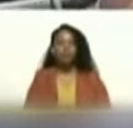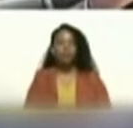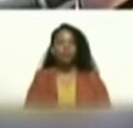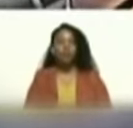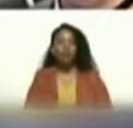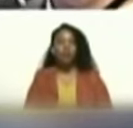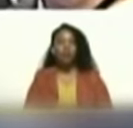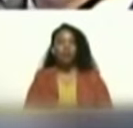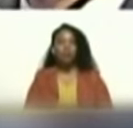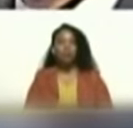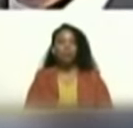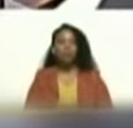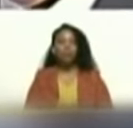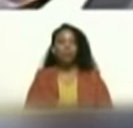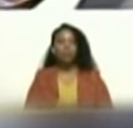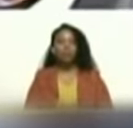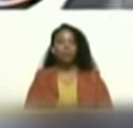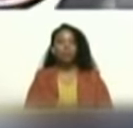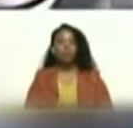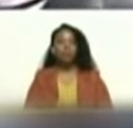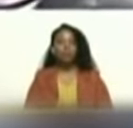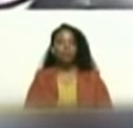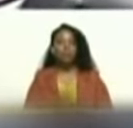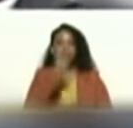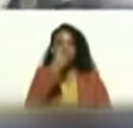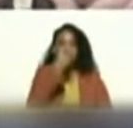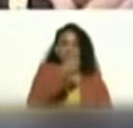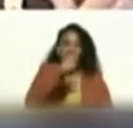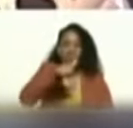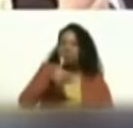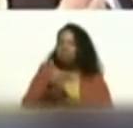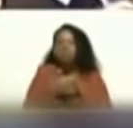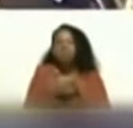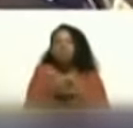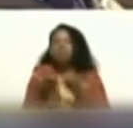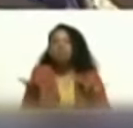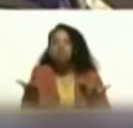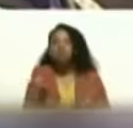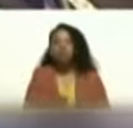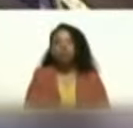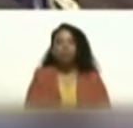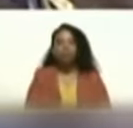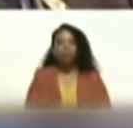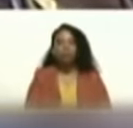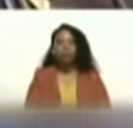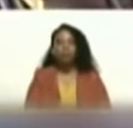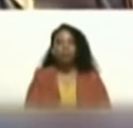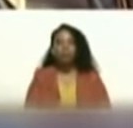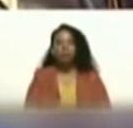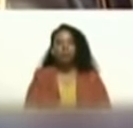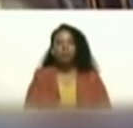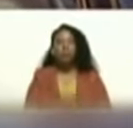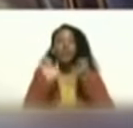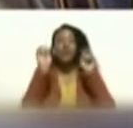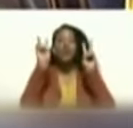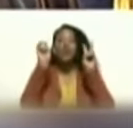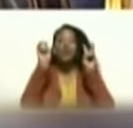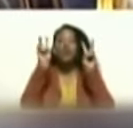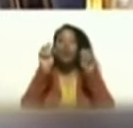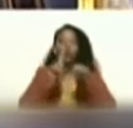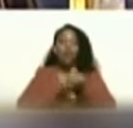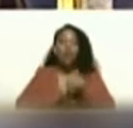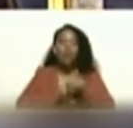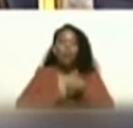$3 billion, and they aim to increase it by as much as $20 billion. But at the initial step, it will be